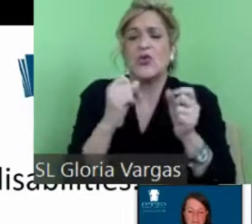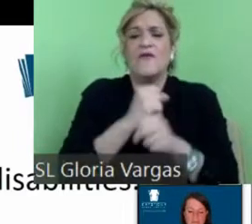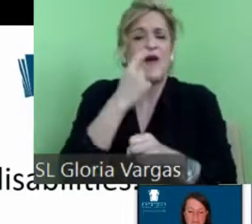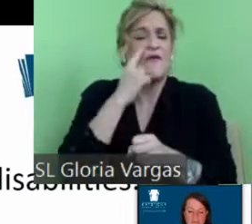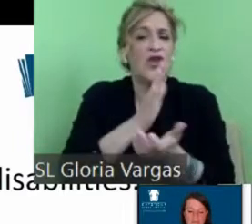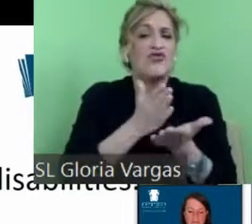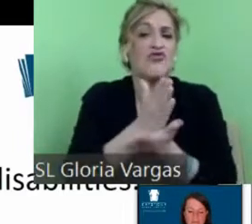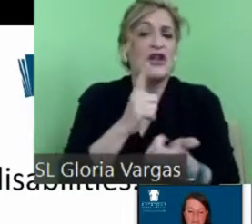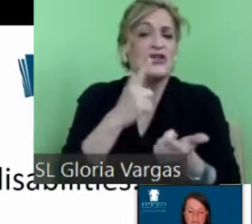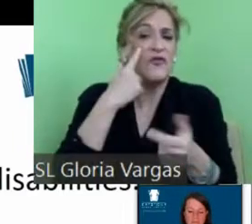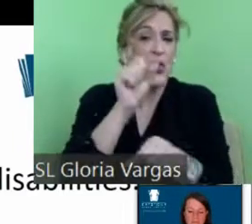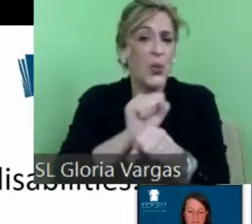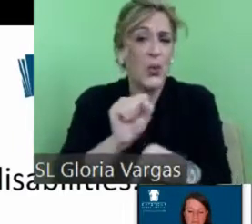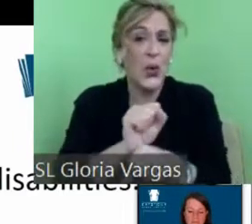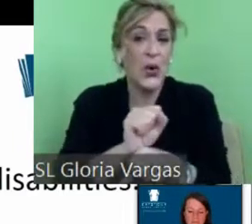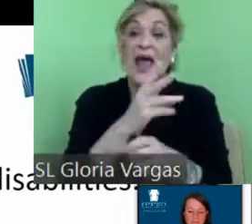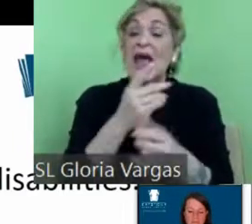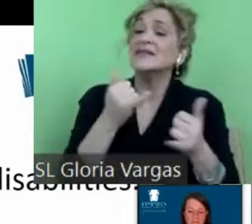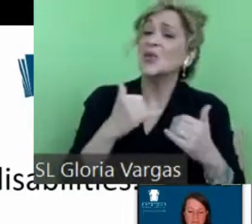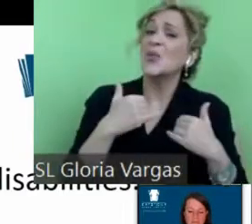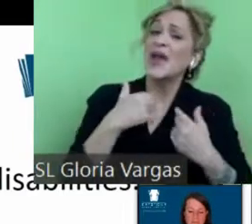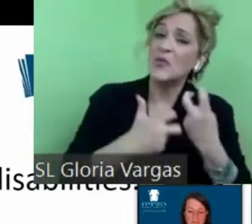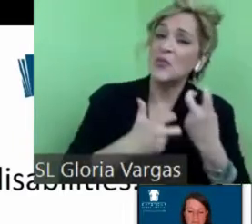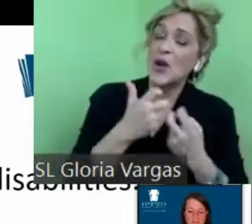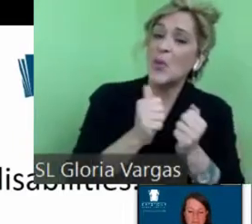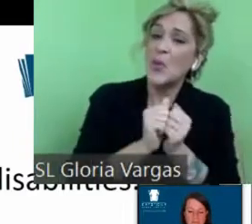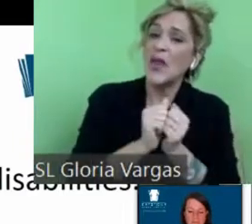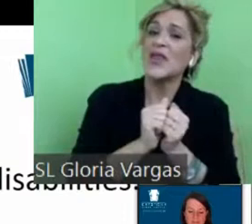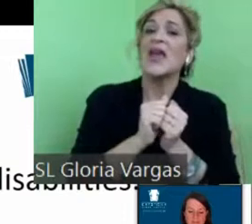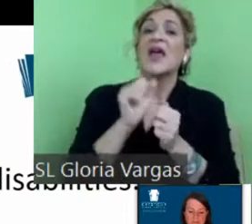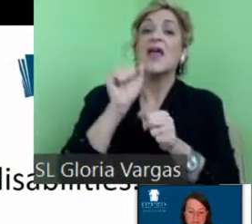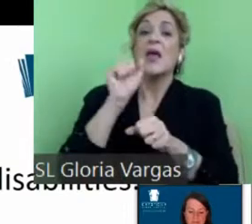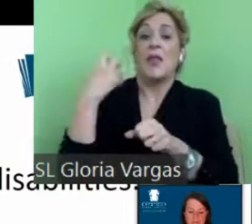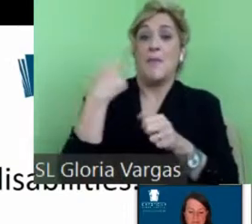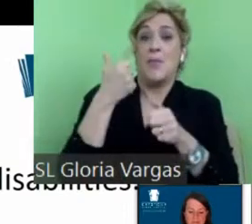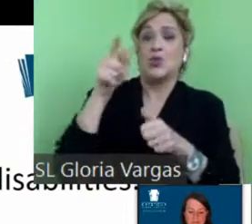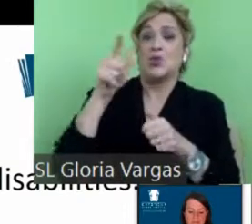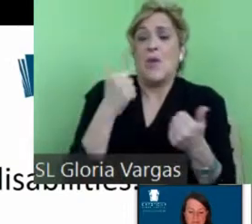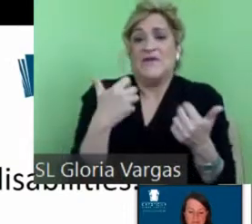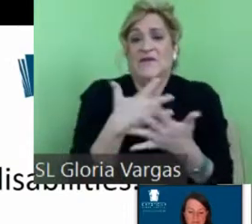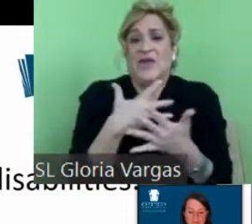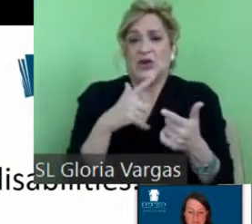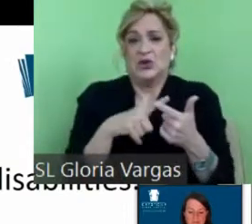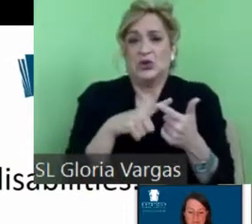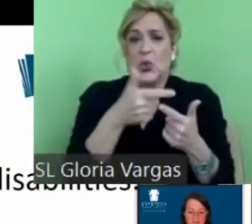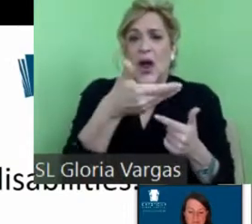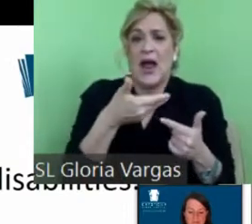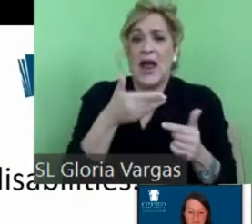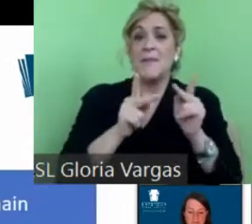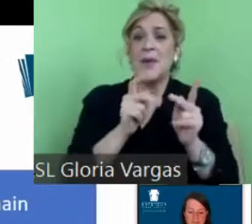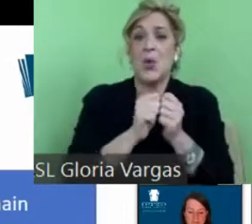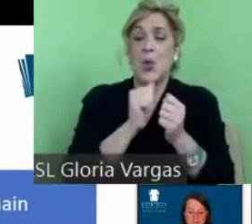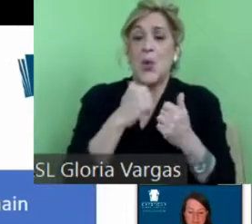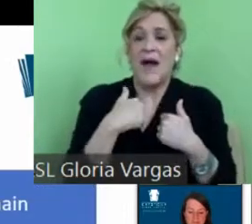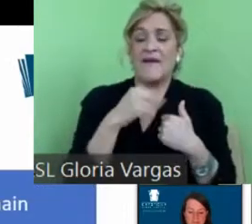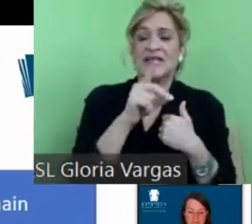work. And still we have a problem with the employees that fear to hire persons with disabilities. The next